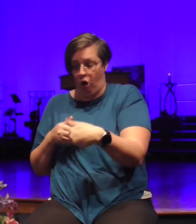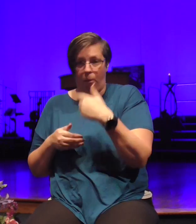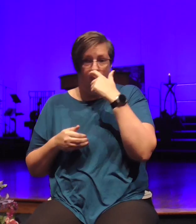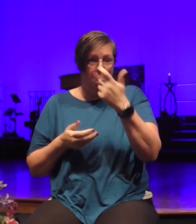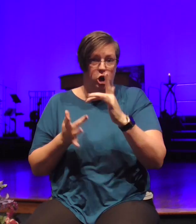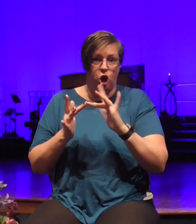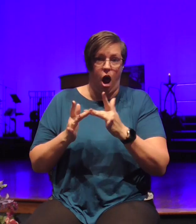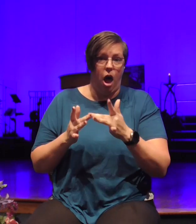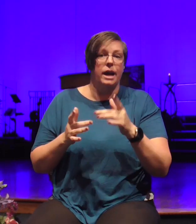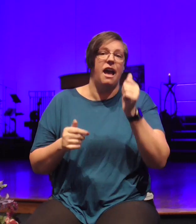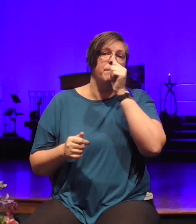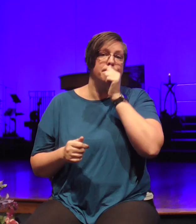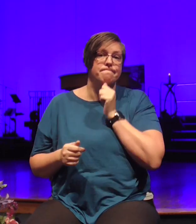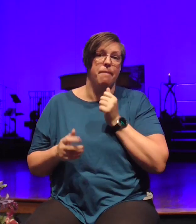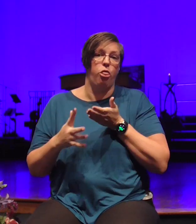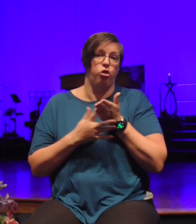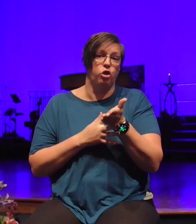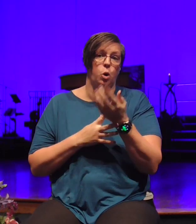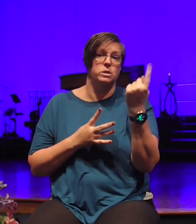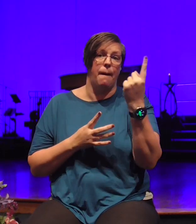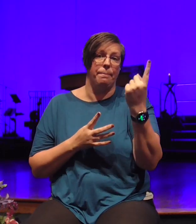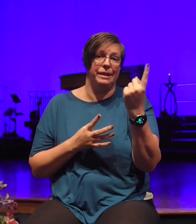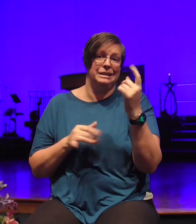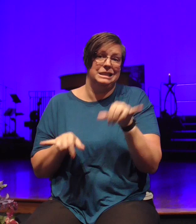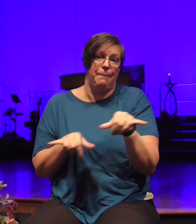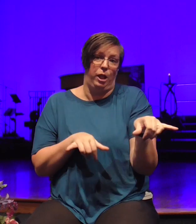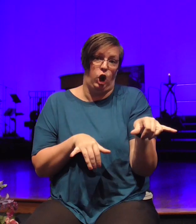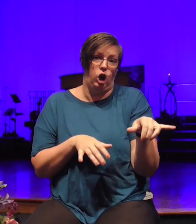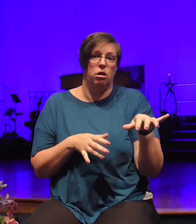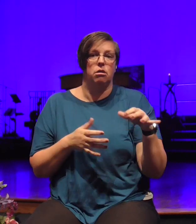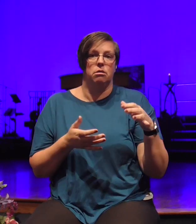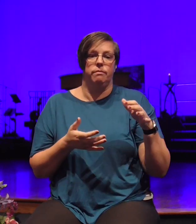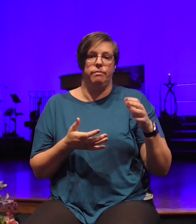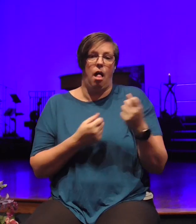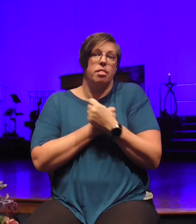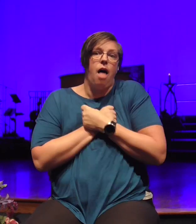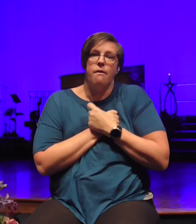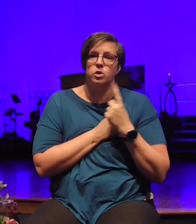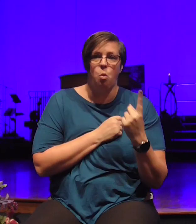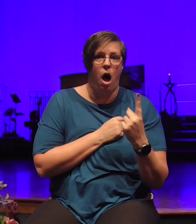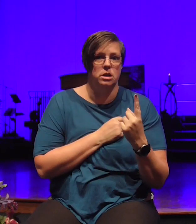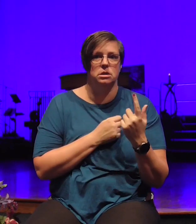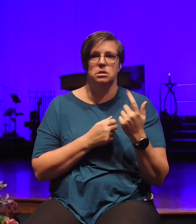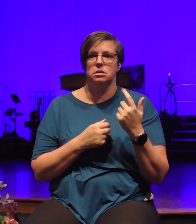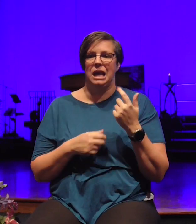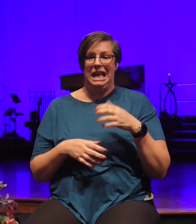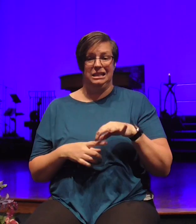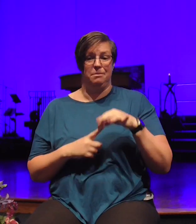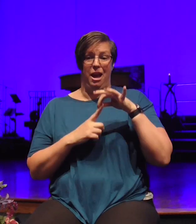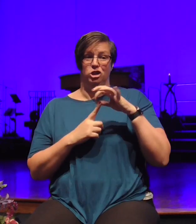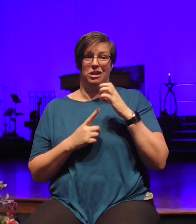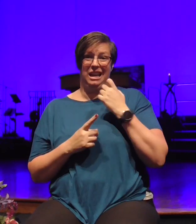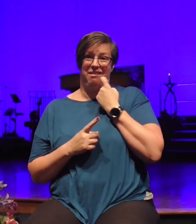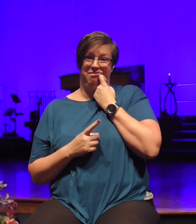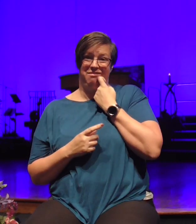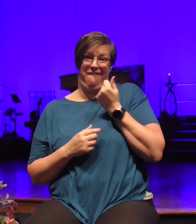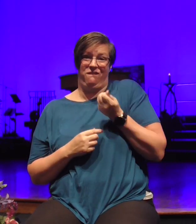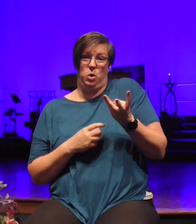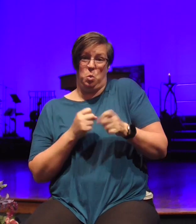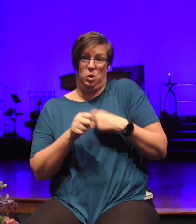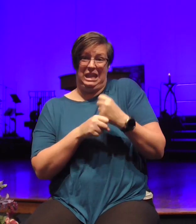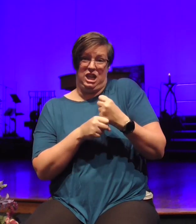through something very similar, have lost a loved one, especially in the last few years, have